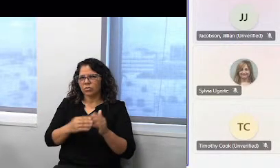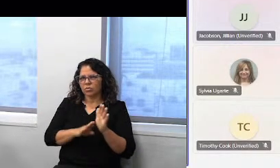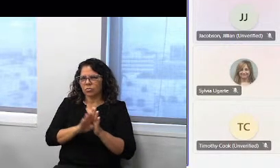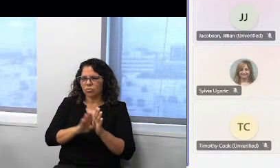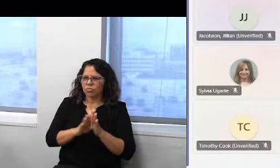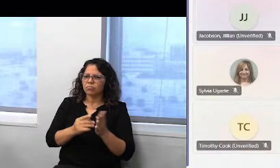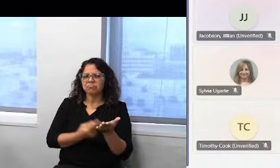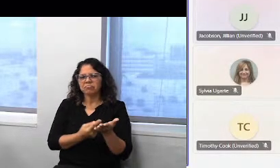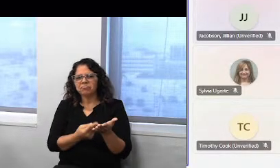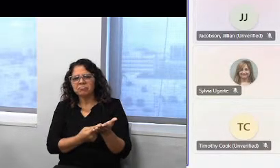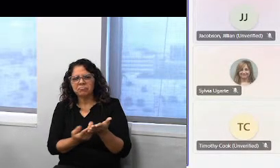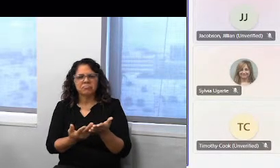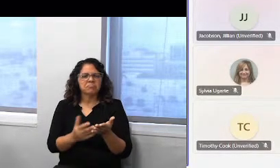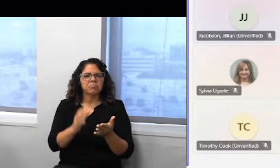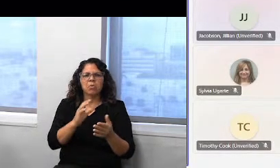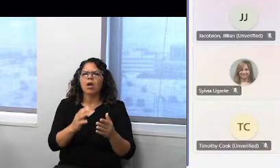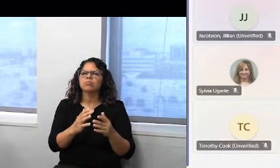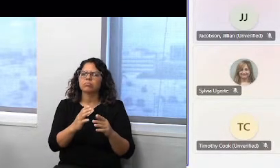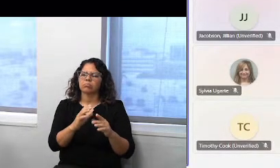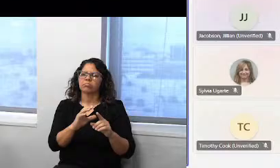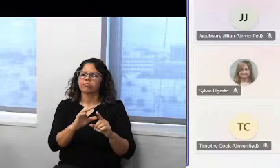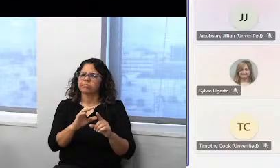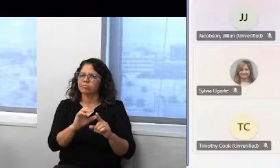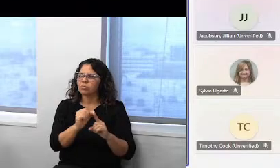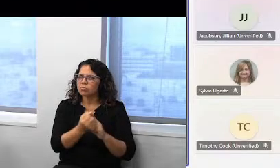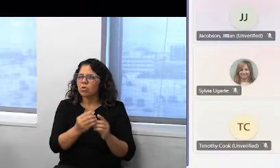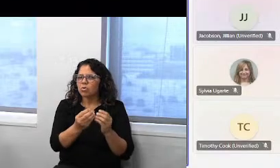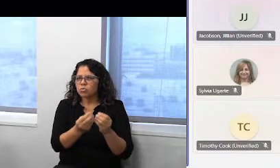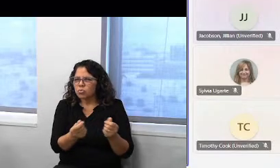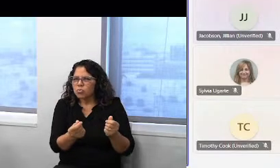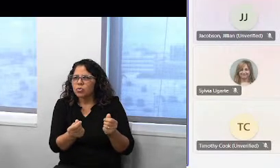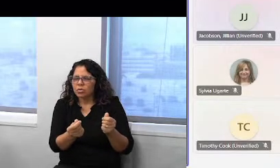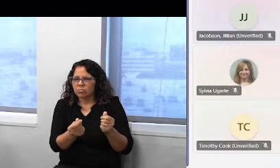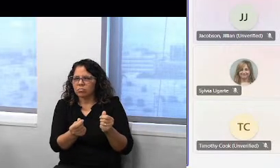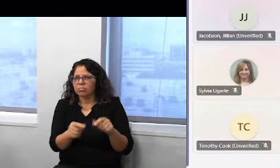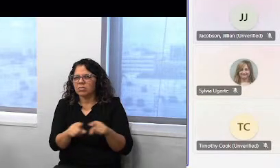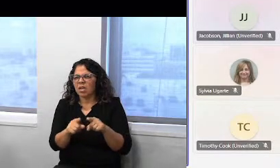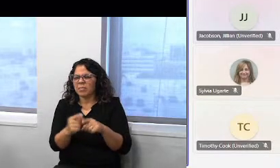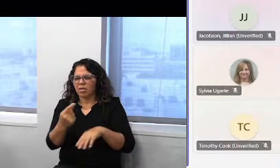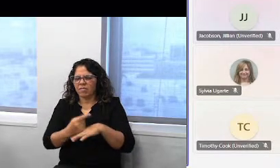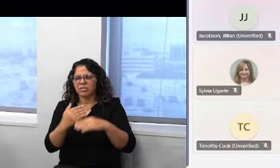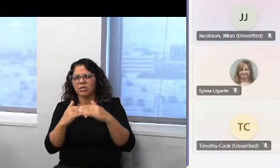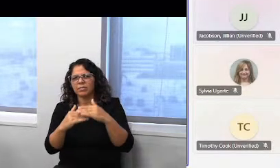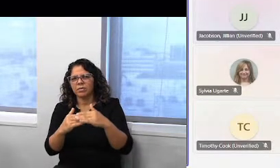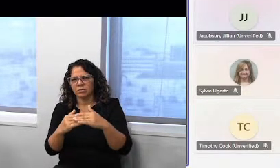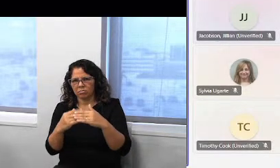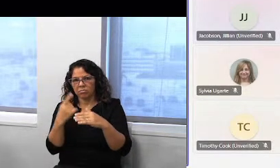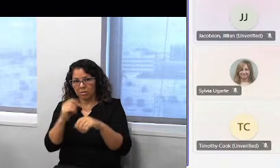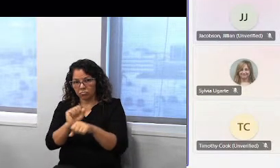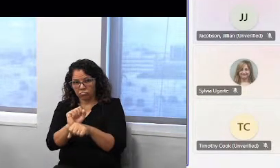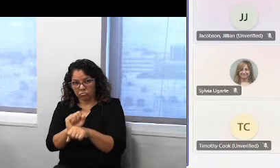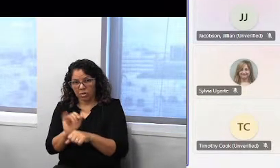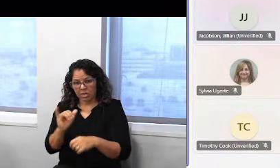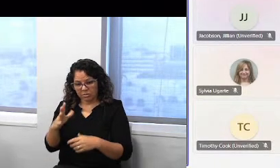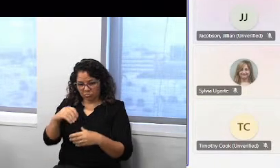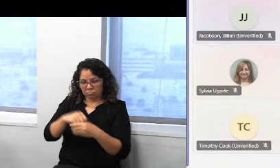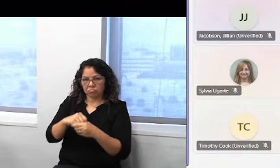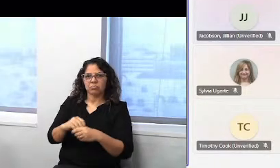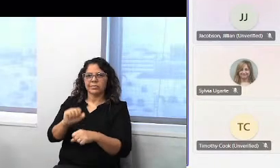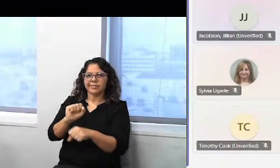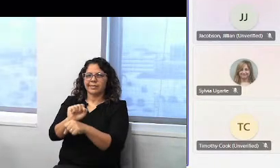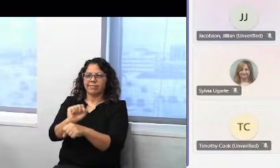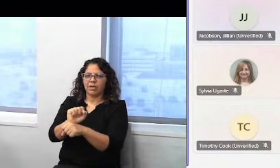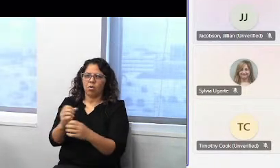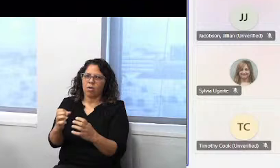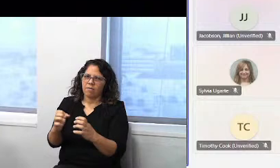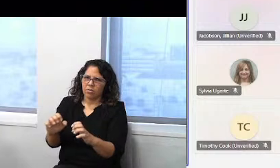they need to be in commercial operations. But that is, again, contingent to the execution of the transmission upgrades or